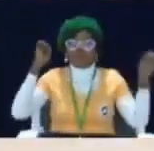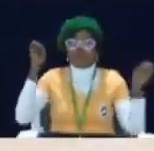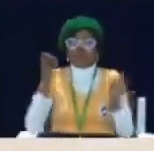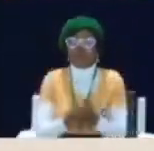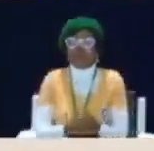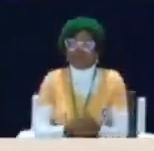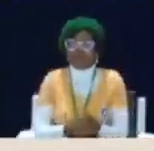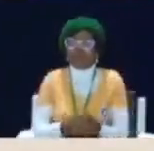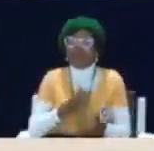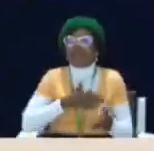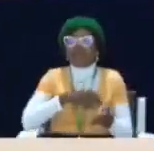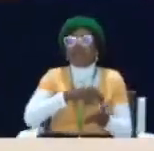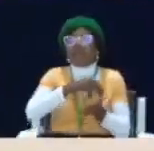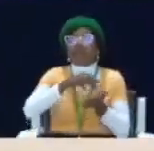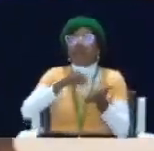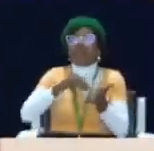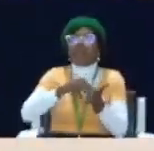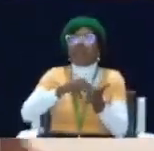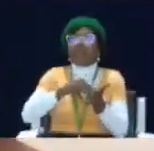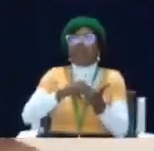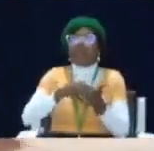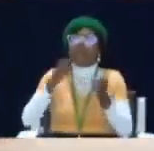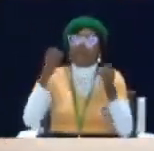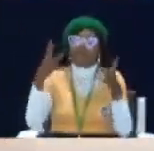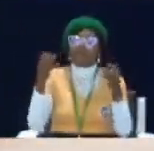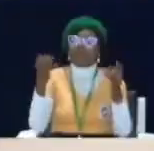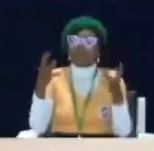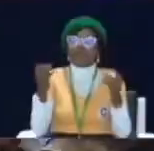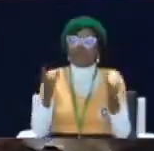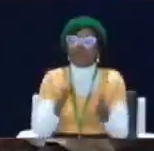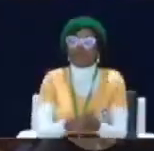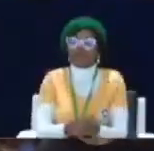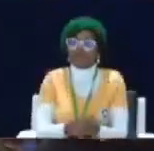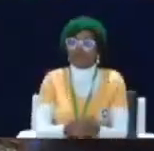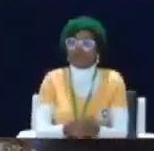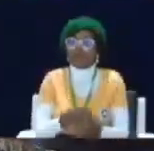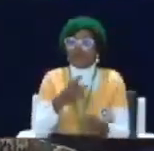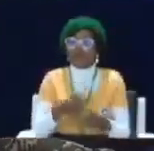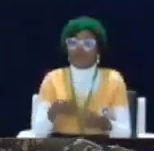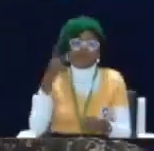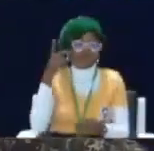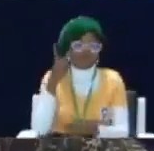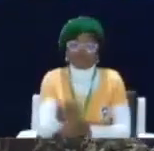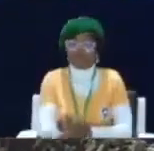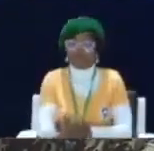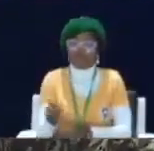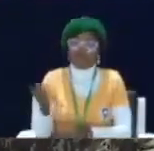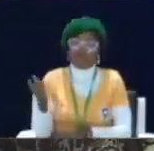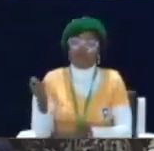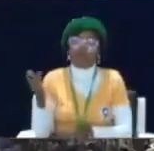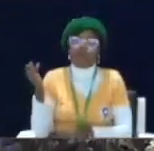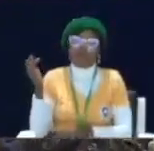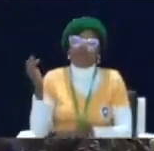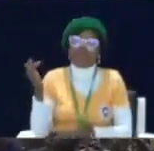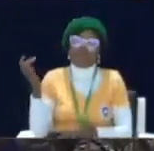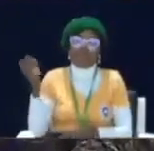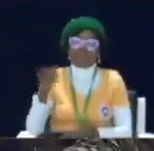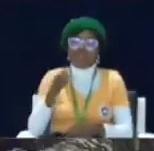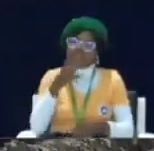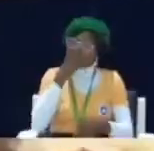in medical field, and many more. But see, they are all fast